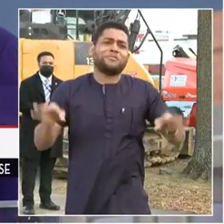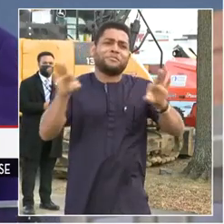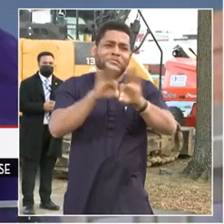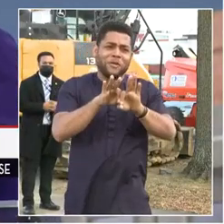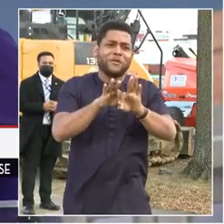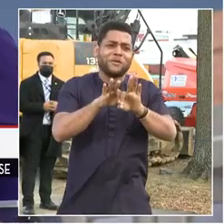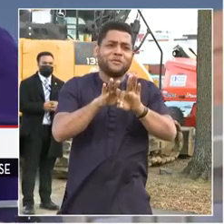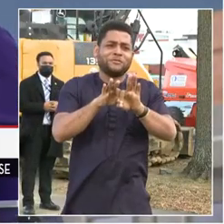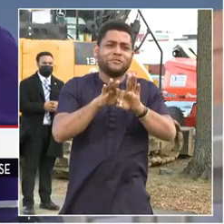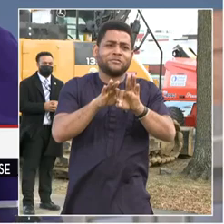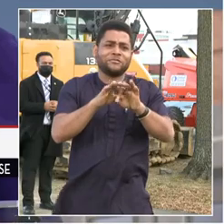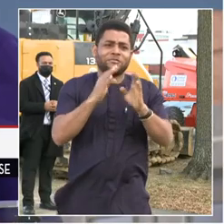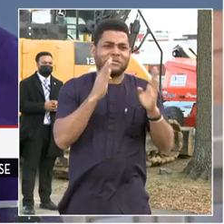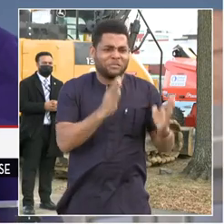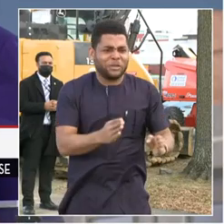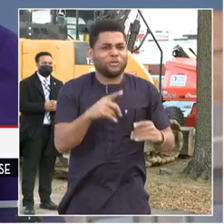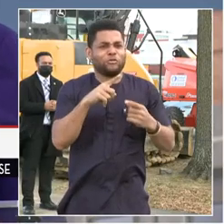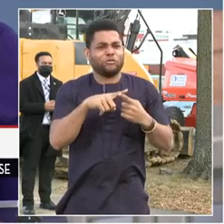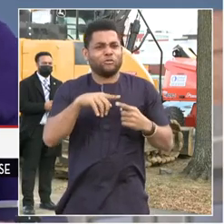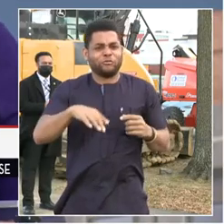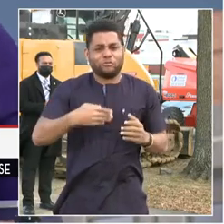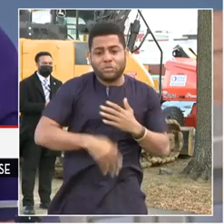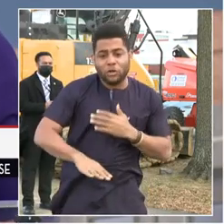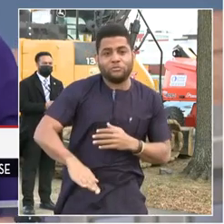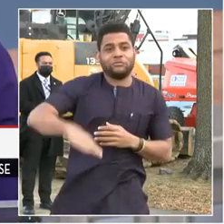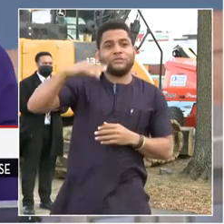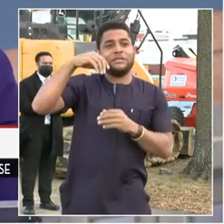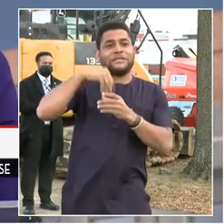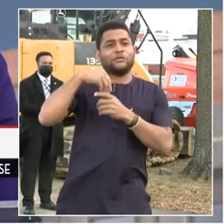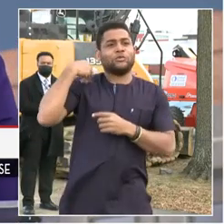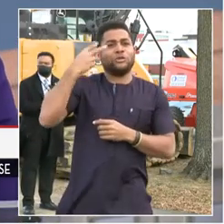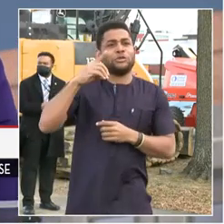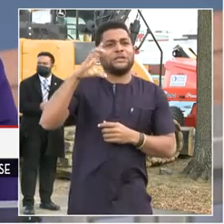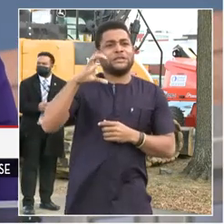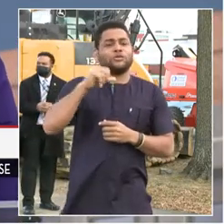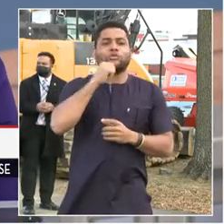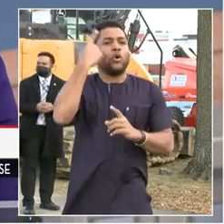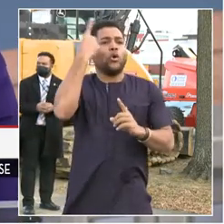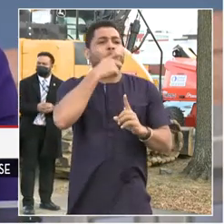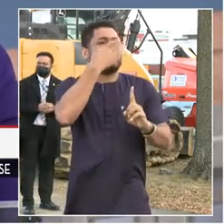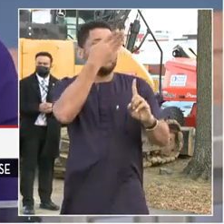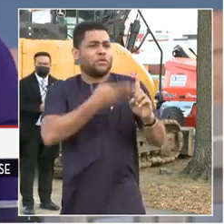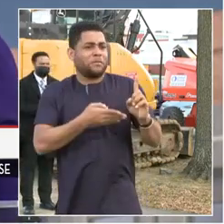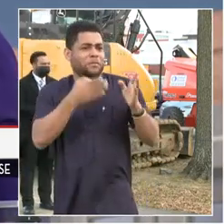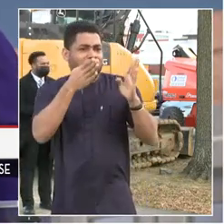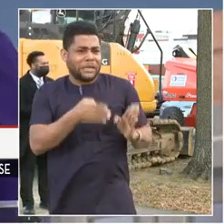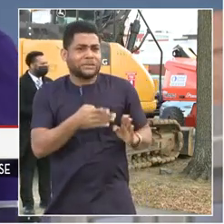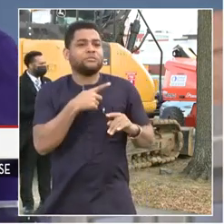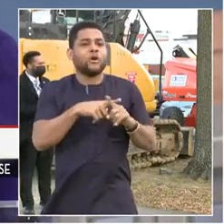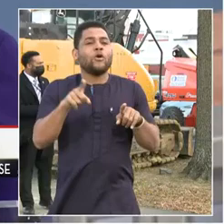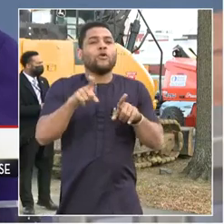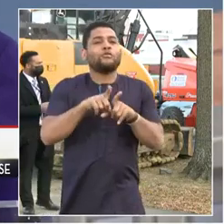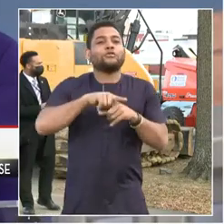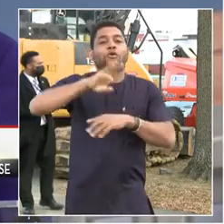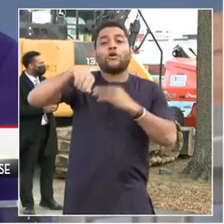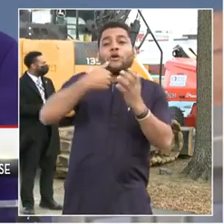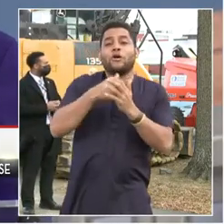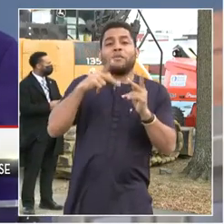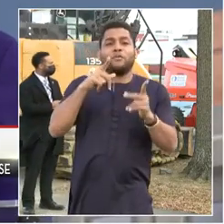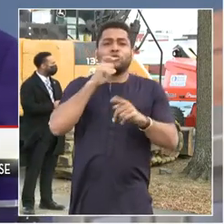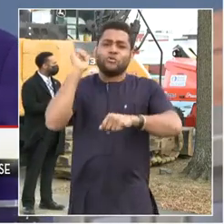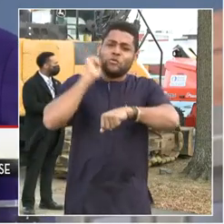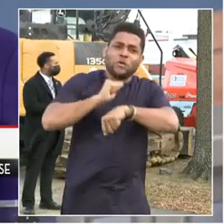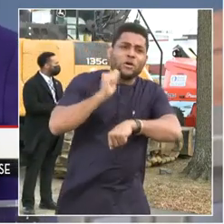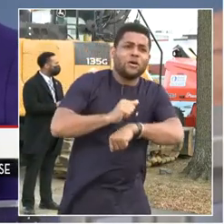person. We are honoring all the people who have fought to preserve his legacy and tell his story. We are honoring